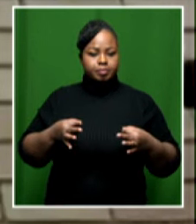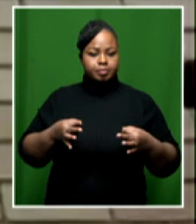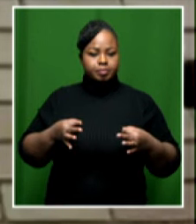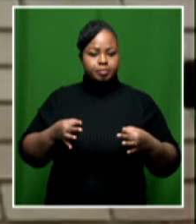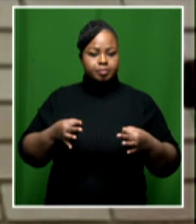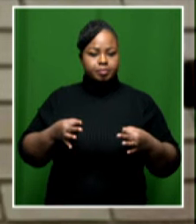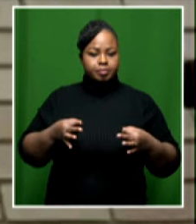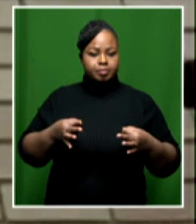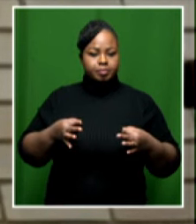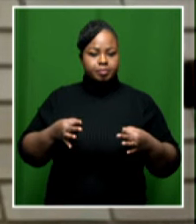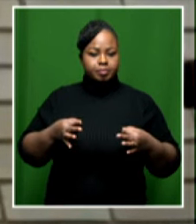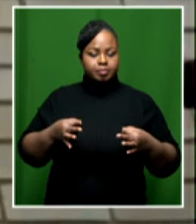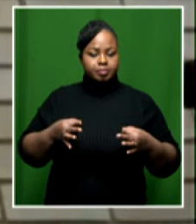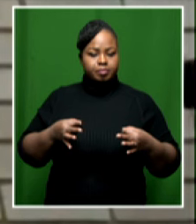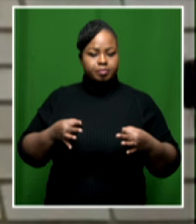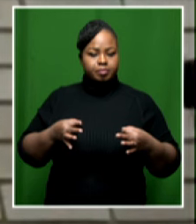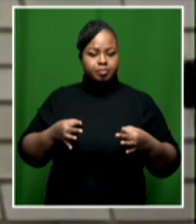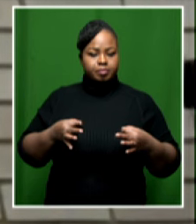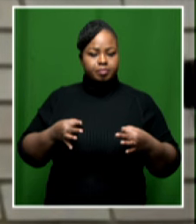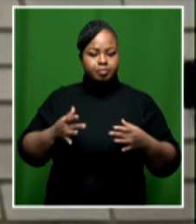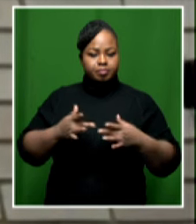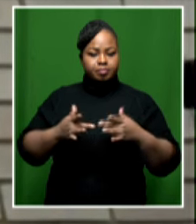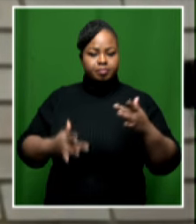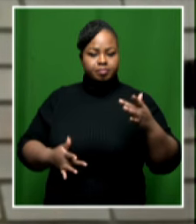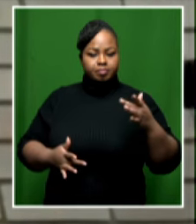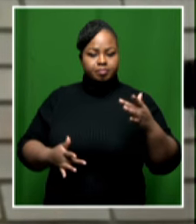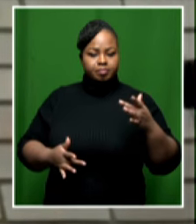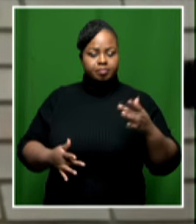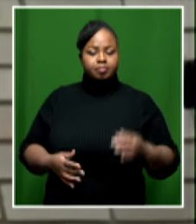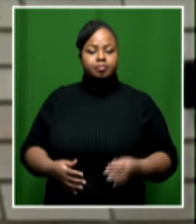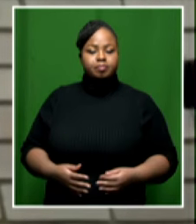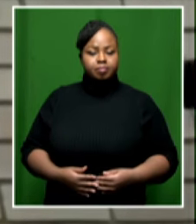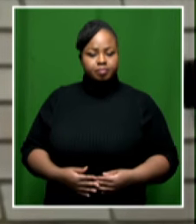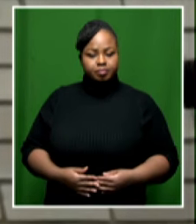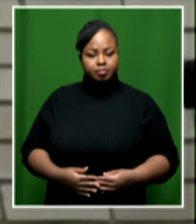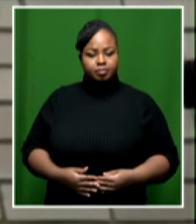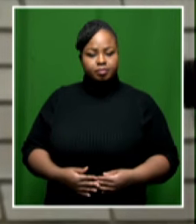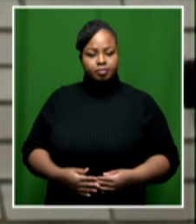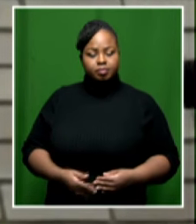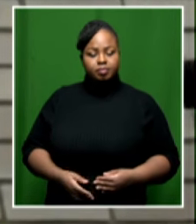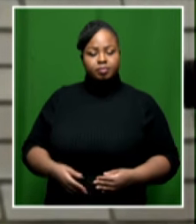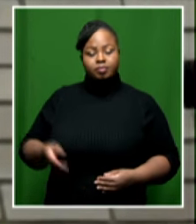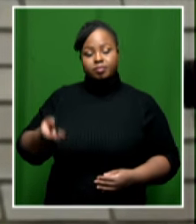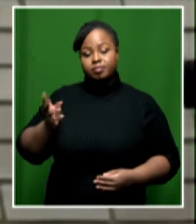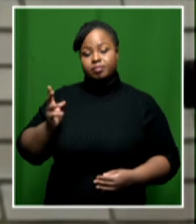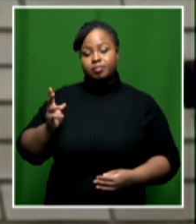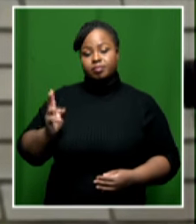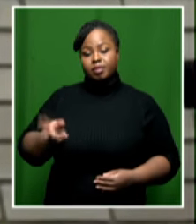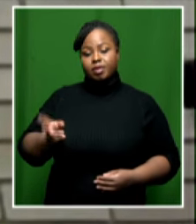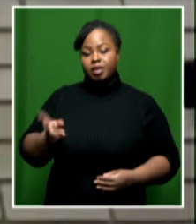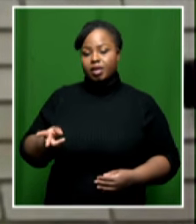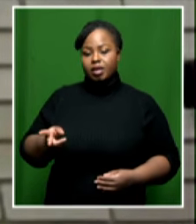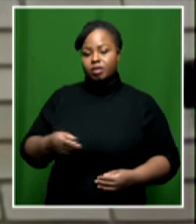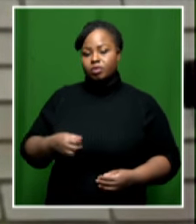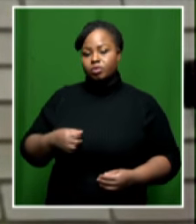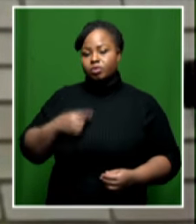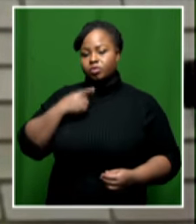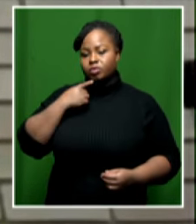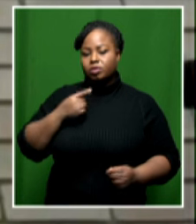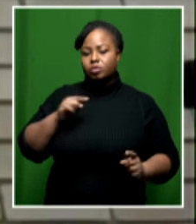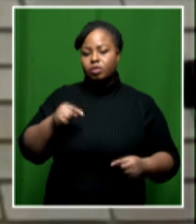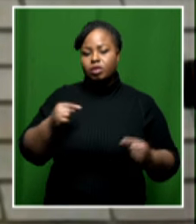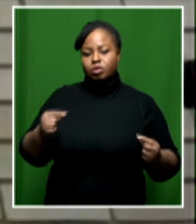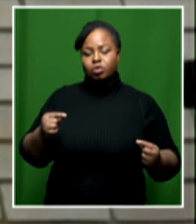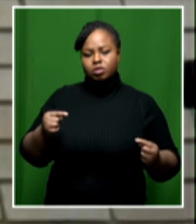that the rescission of the judgment, there are also no exceptional circumstances that warrant the rescission of